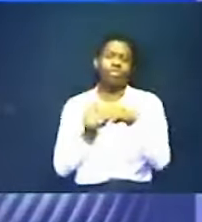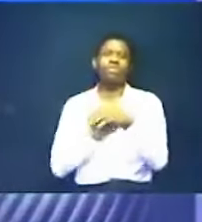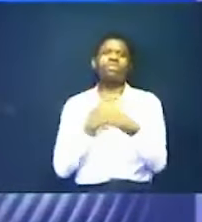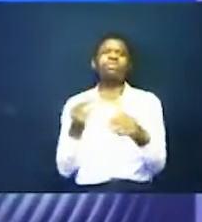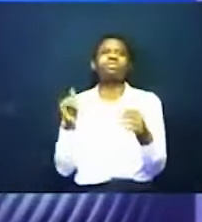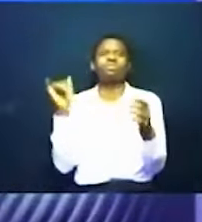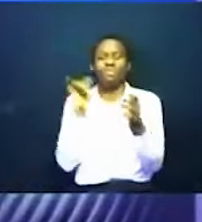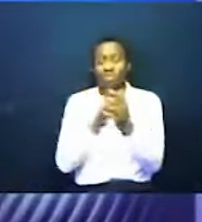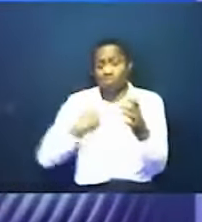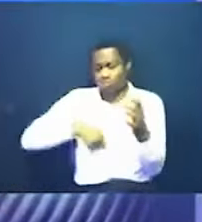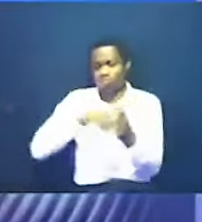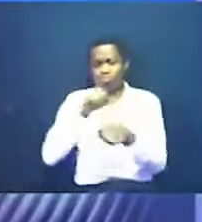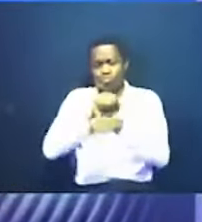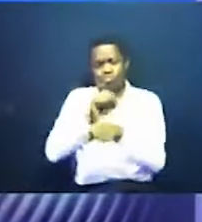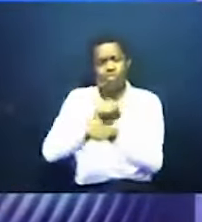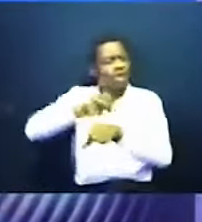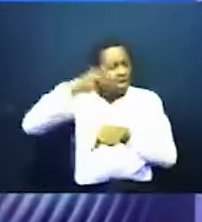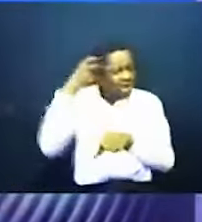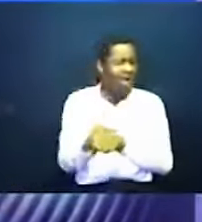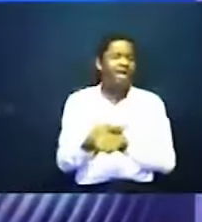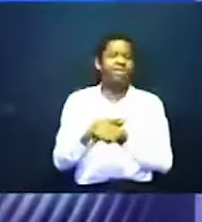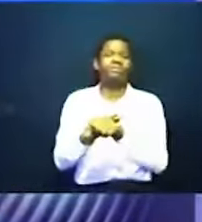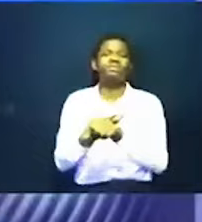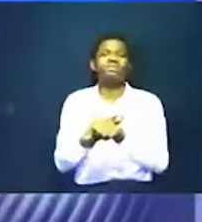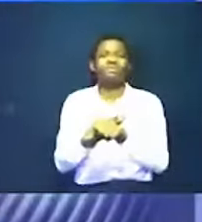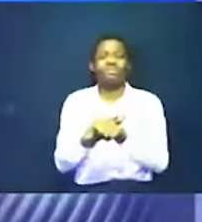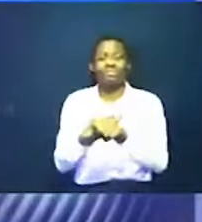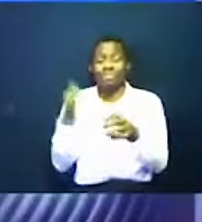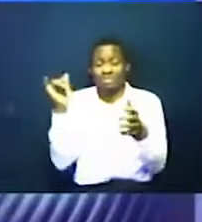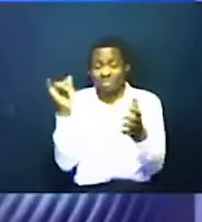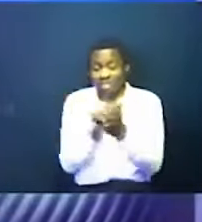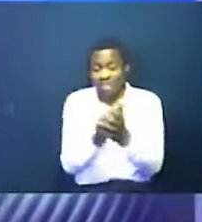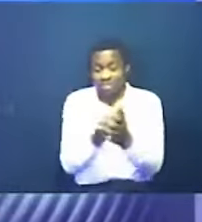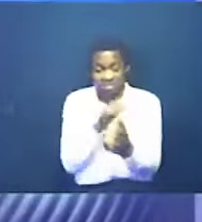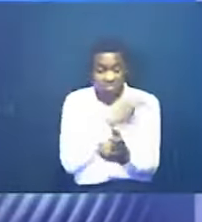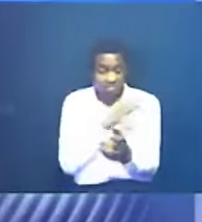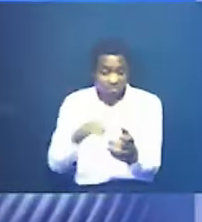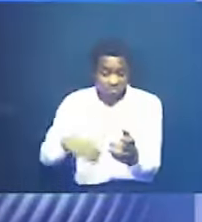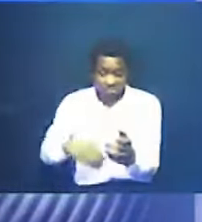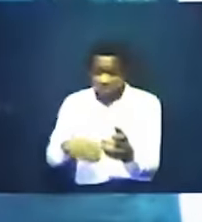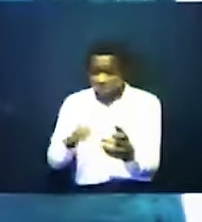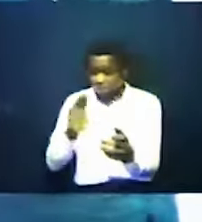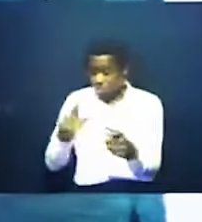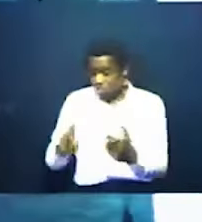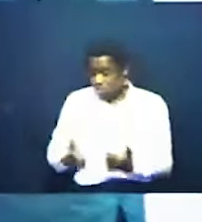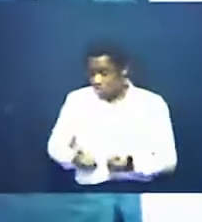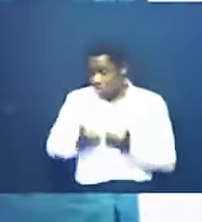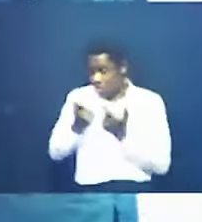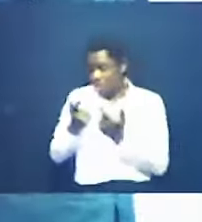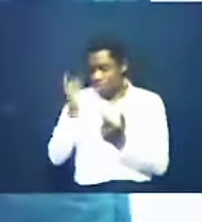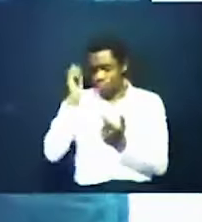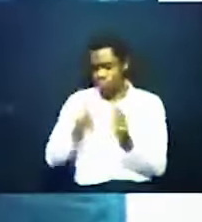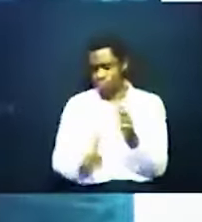That we will work hard. That Christ's life will be